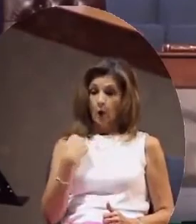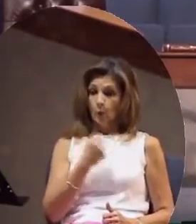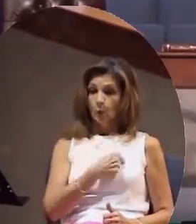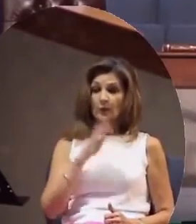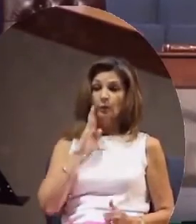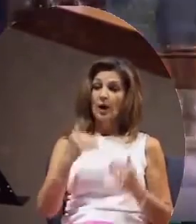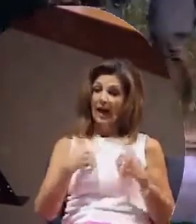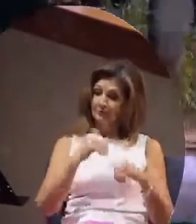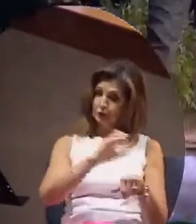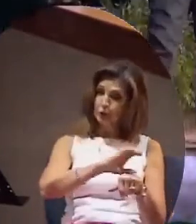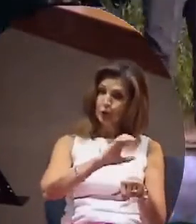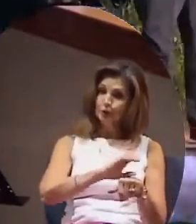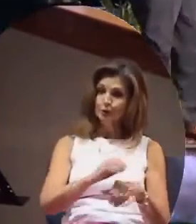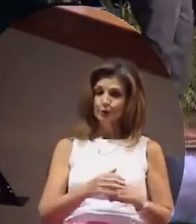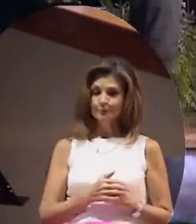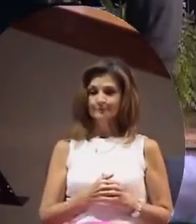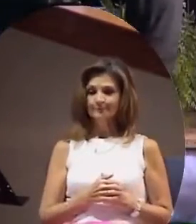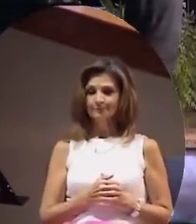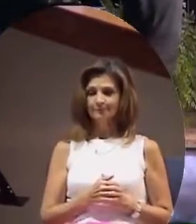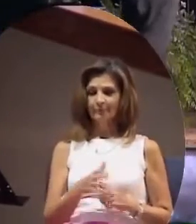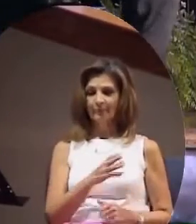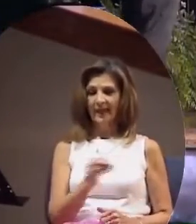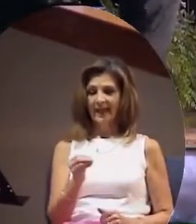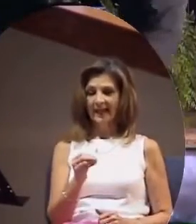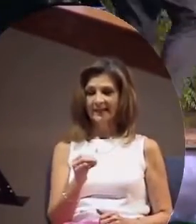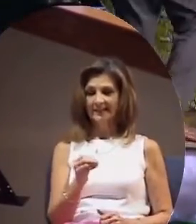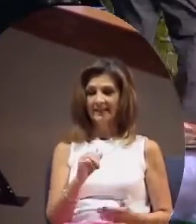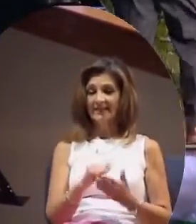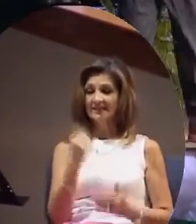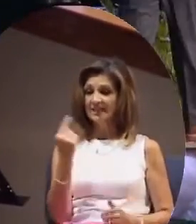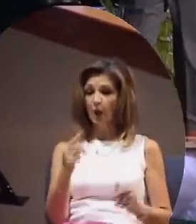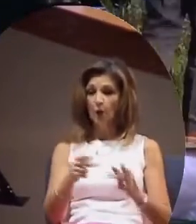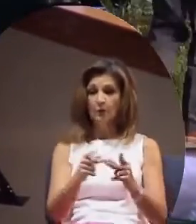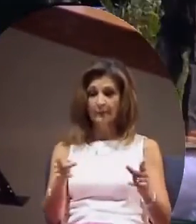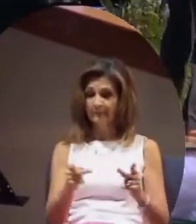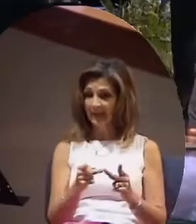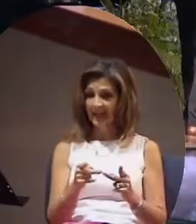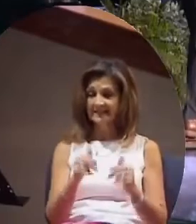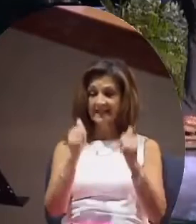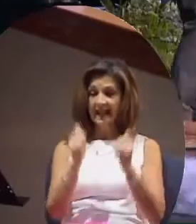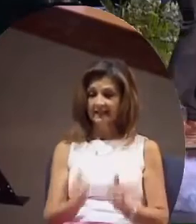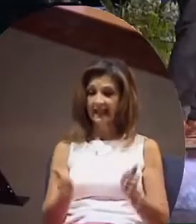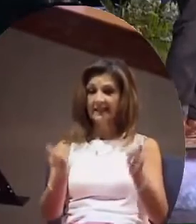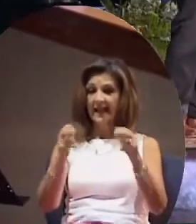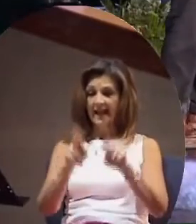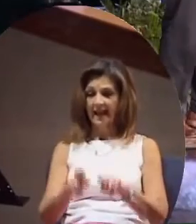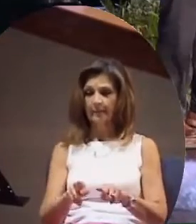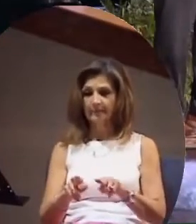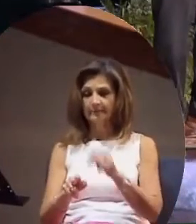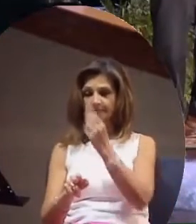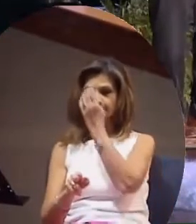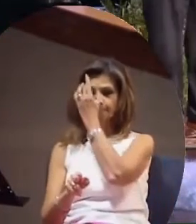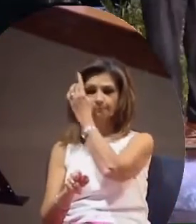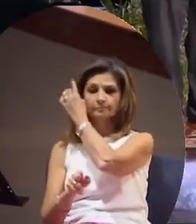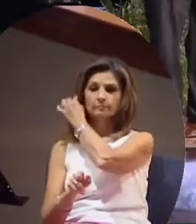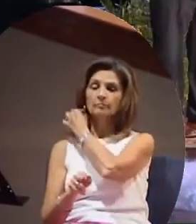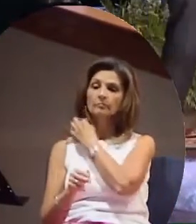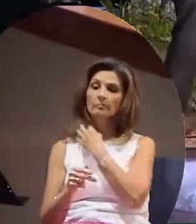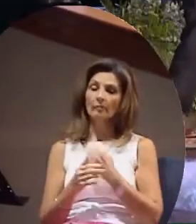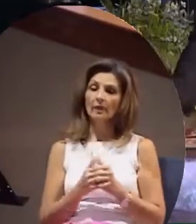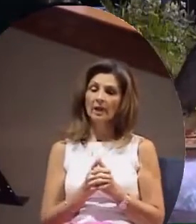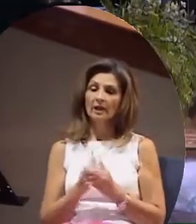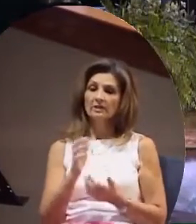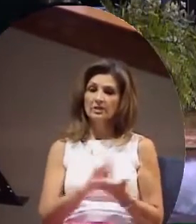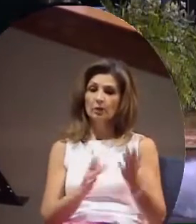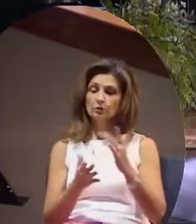going to have church. Yeah. Amen. That's the only place that can be taken, that we can take part in, that is the church.